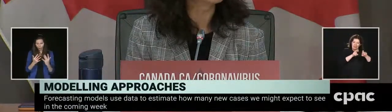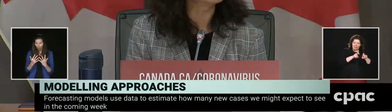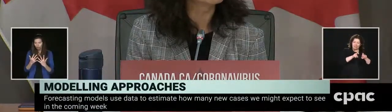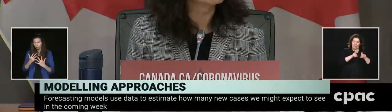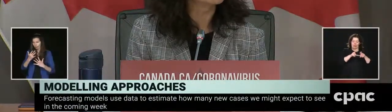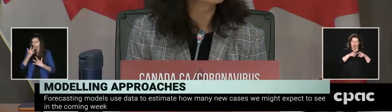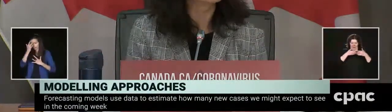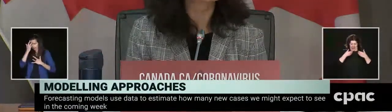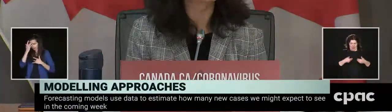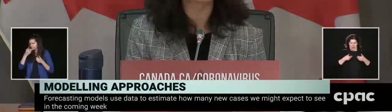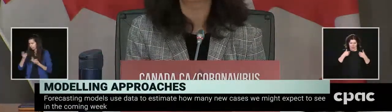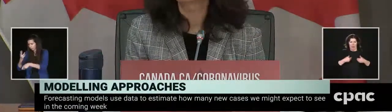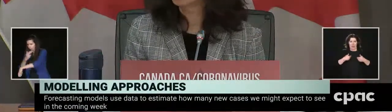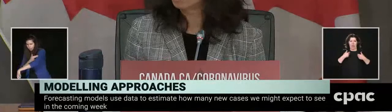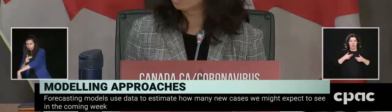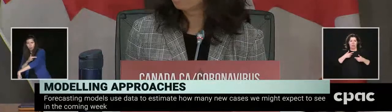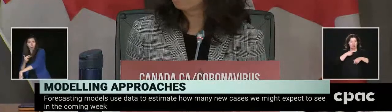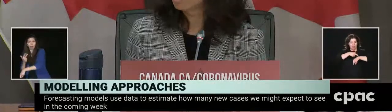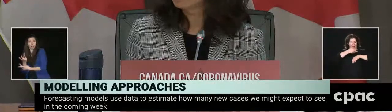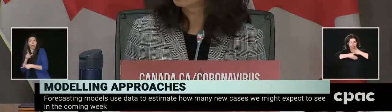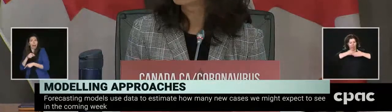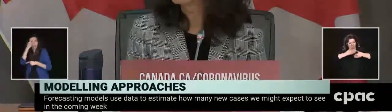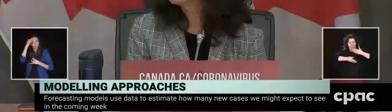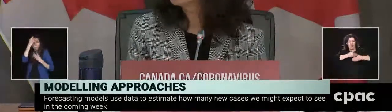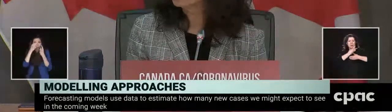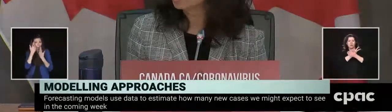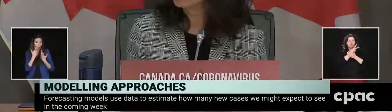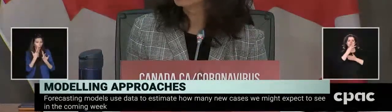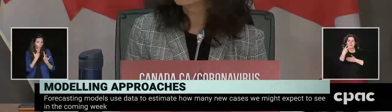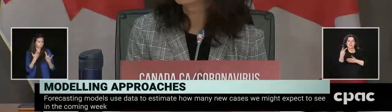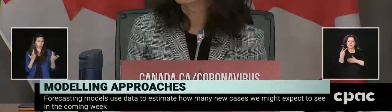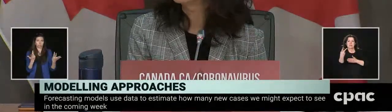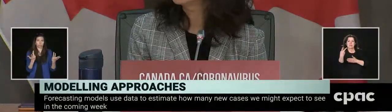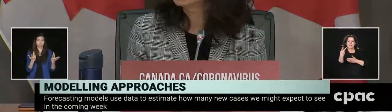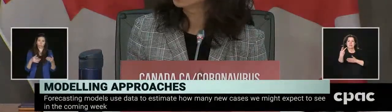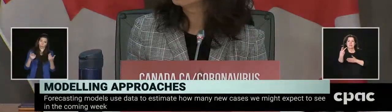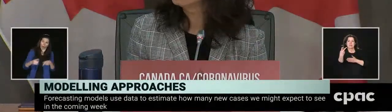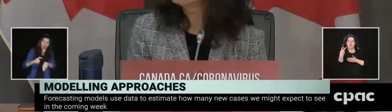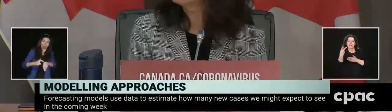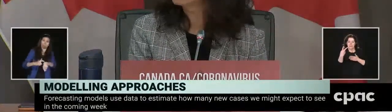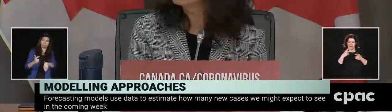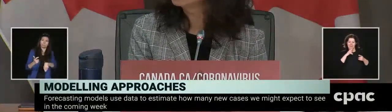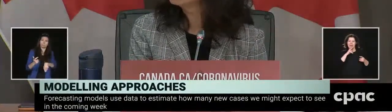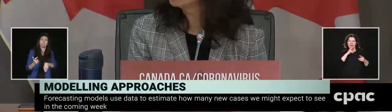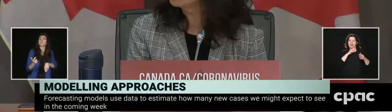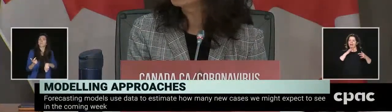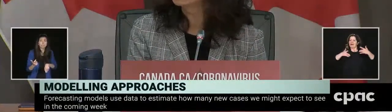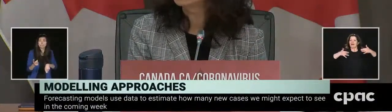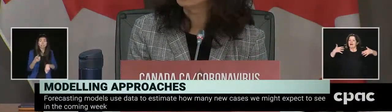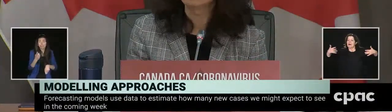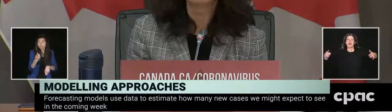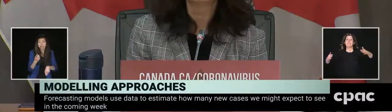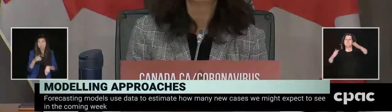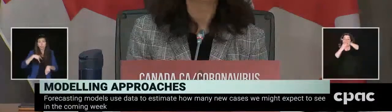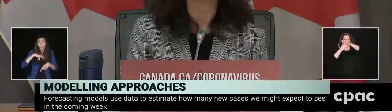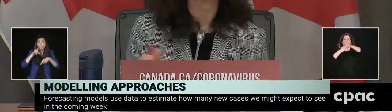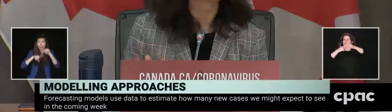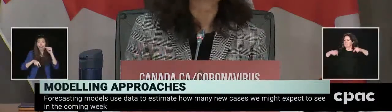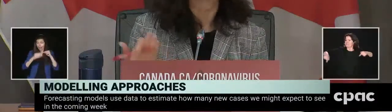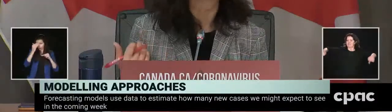know the peak until you've passed the peak. It always happens. You can't tell whether you've reached the peak